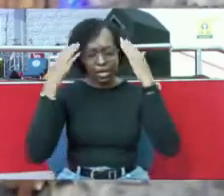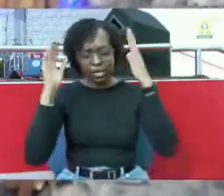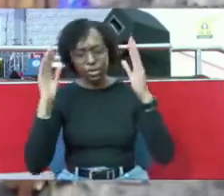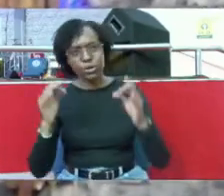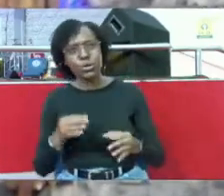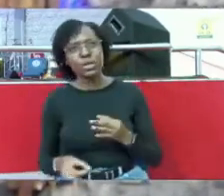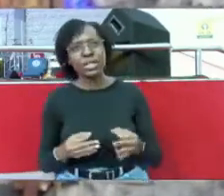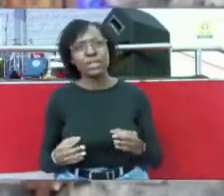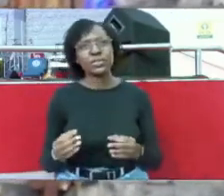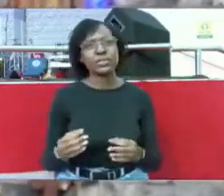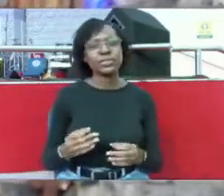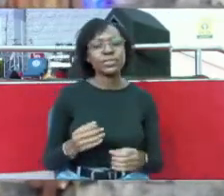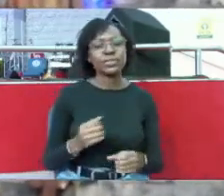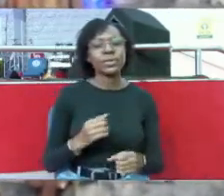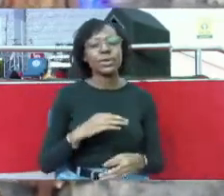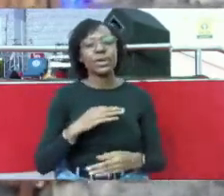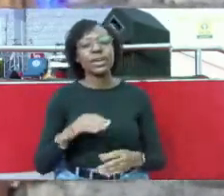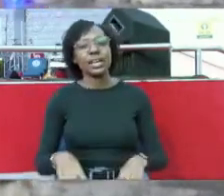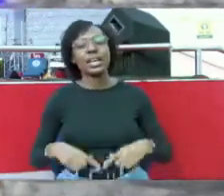as mine.